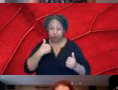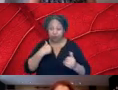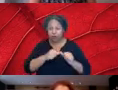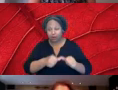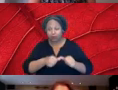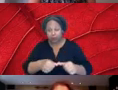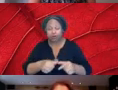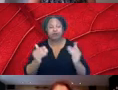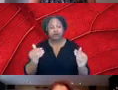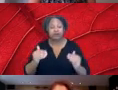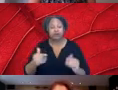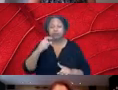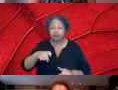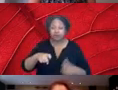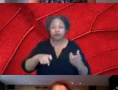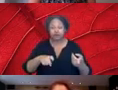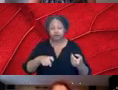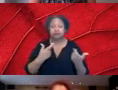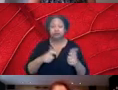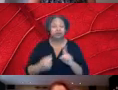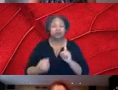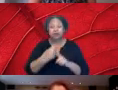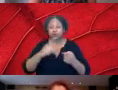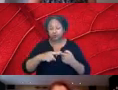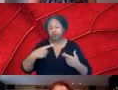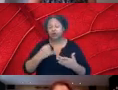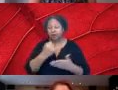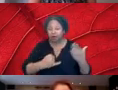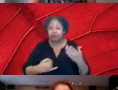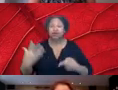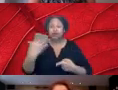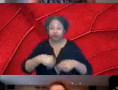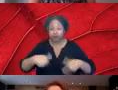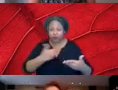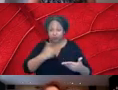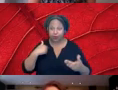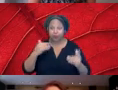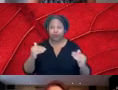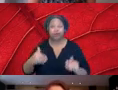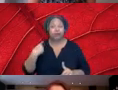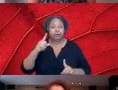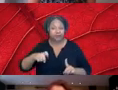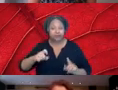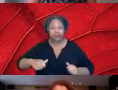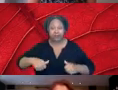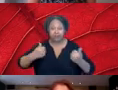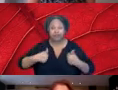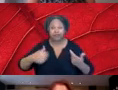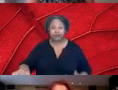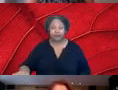must have contributed significantly to the arts and culture of Toronto, and they must be living at the time of the